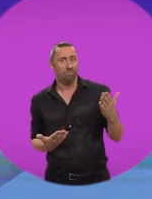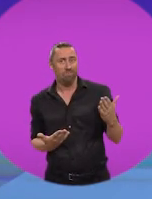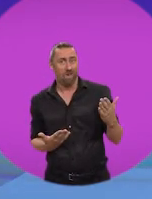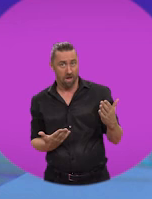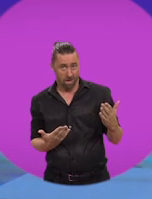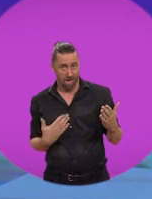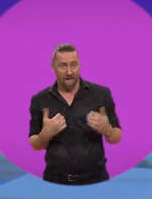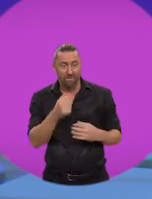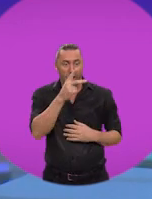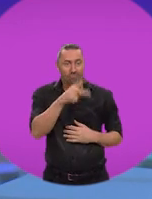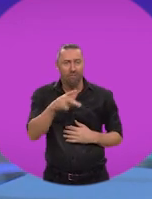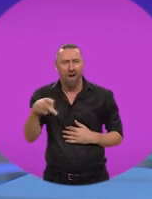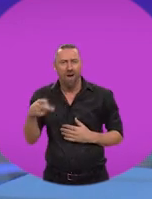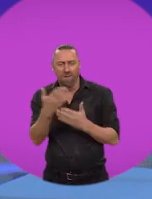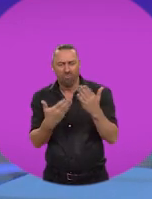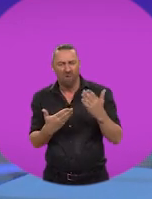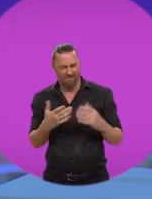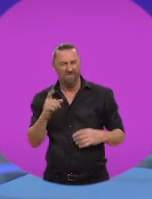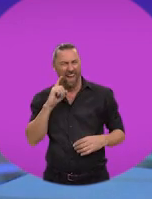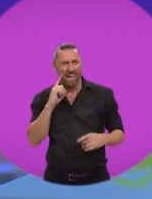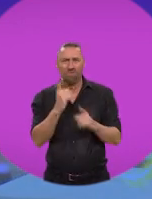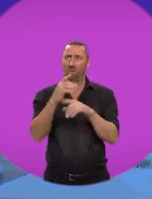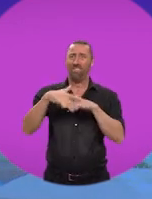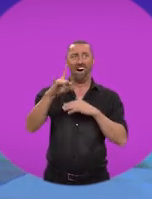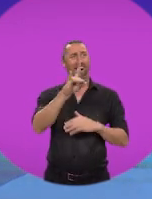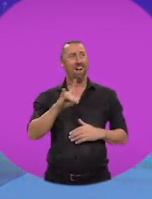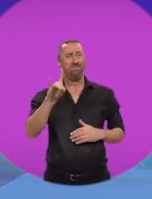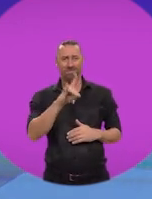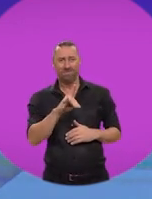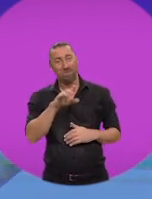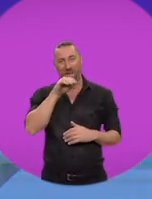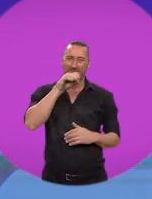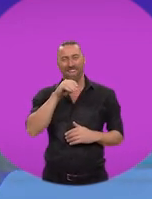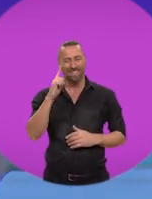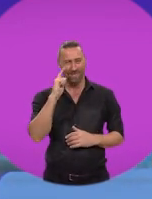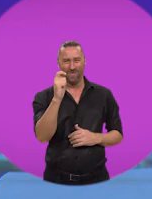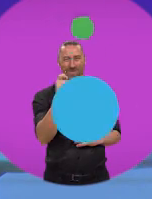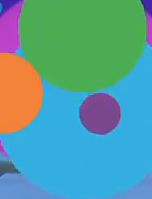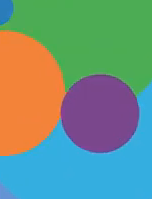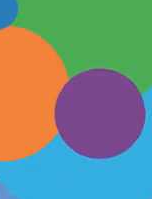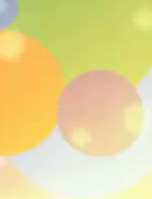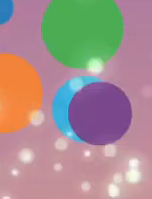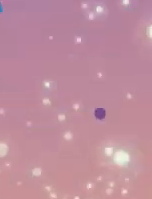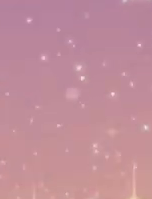next, we have a funny rhyming story all about animals. Quack, quack, quack. See you soon.